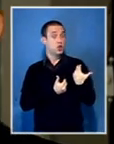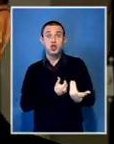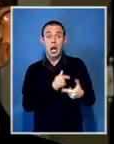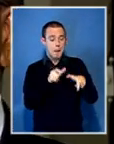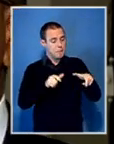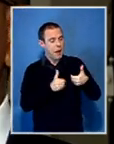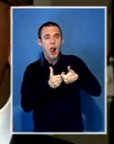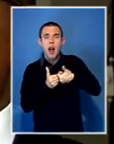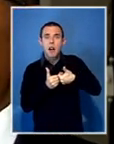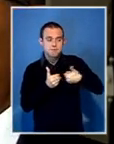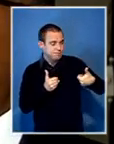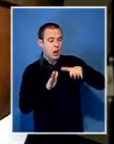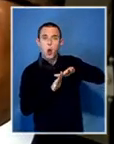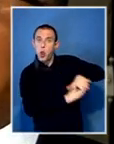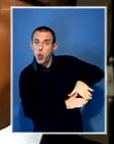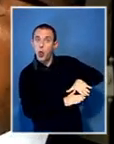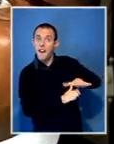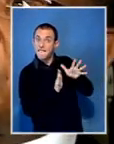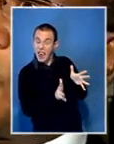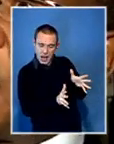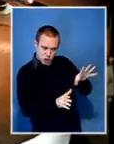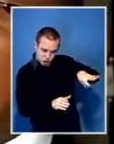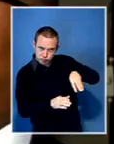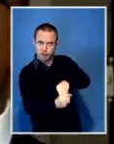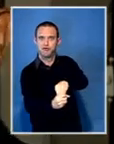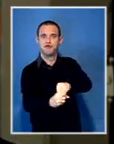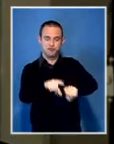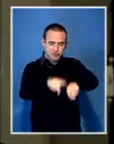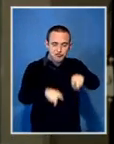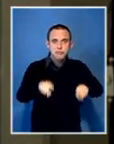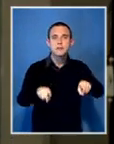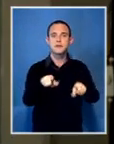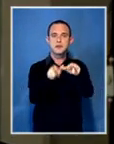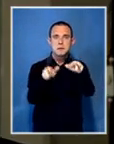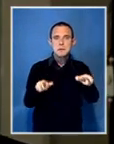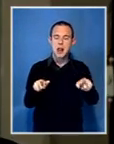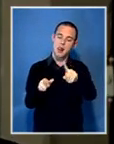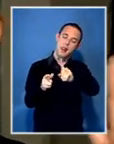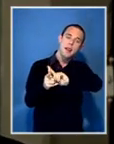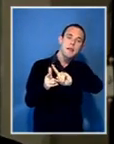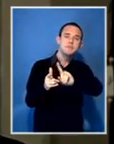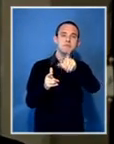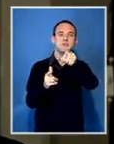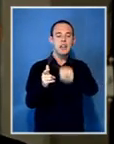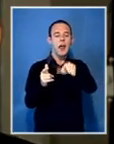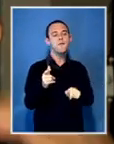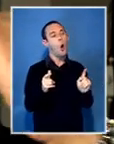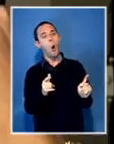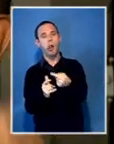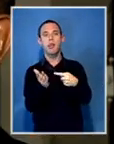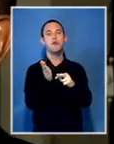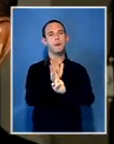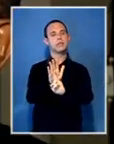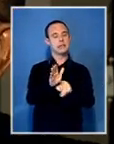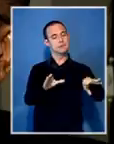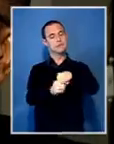facilities, integration, addressing inequality, demographics, representativity, guided by the agreements that we have. So